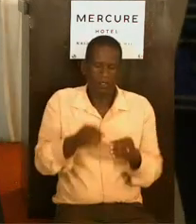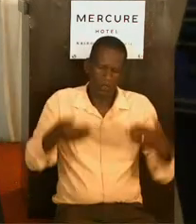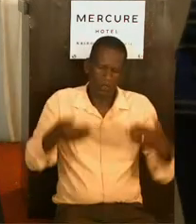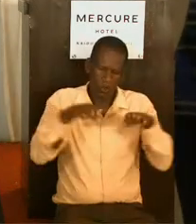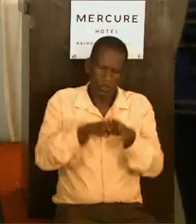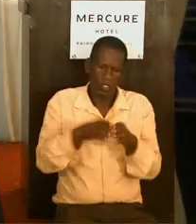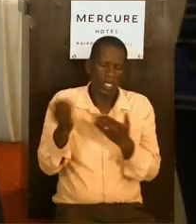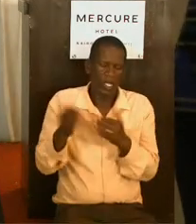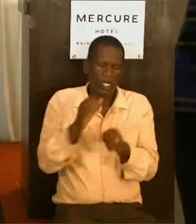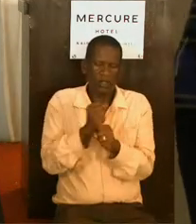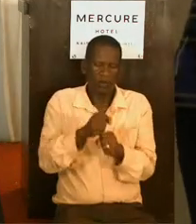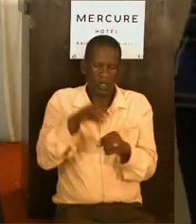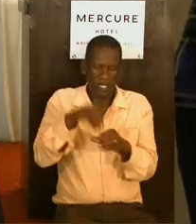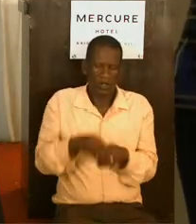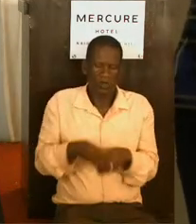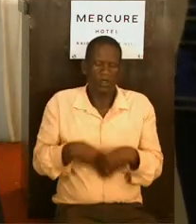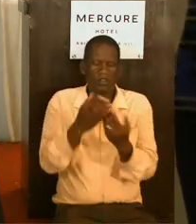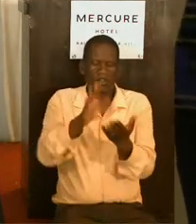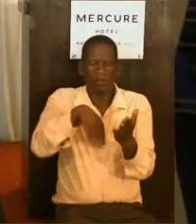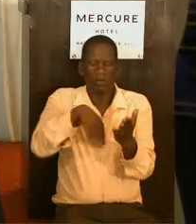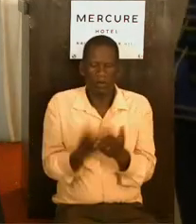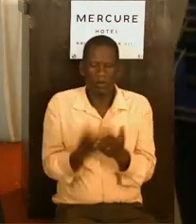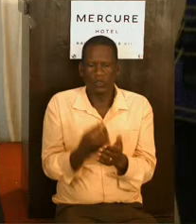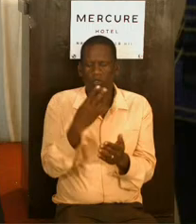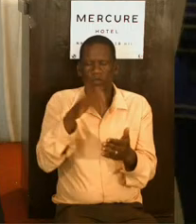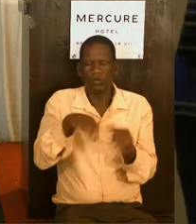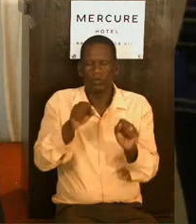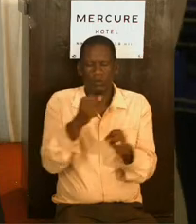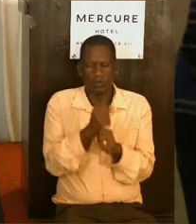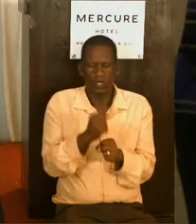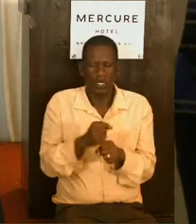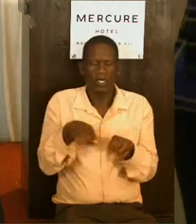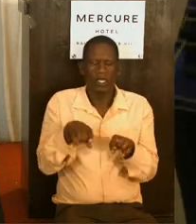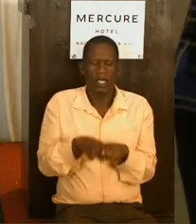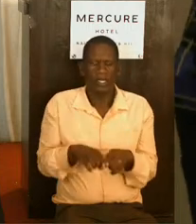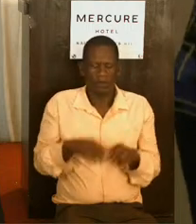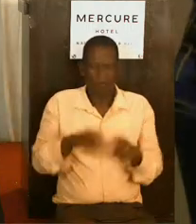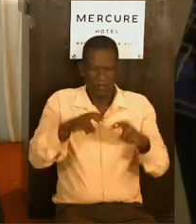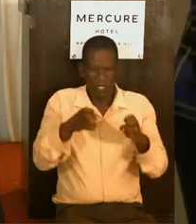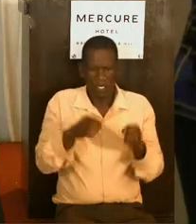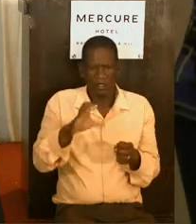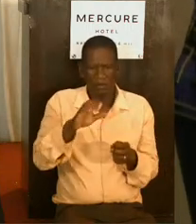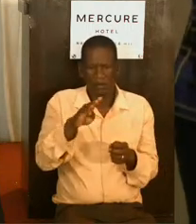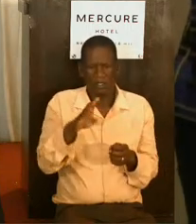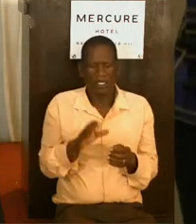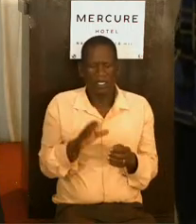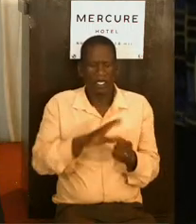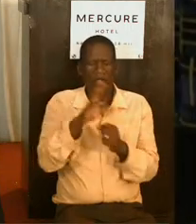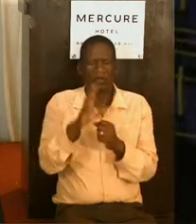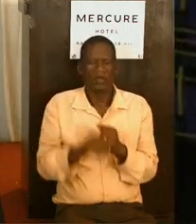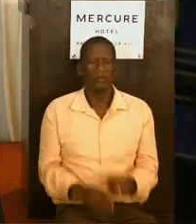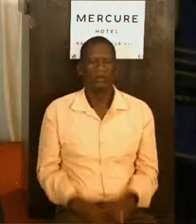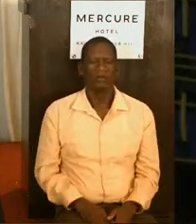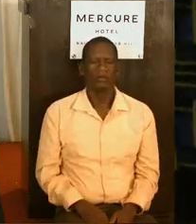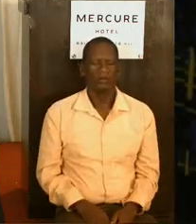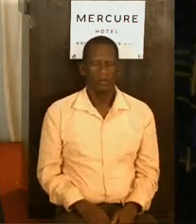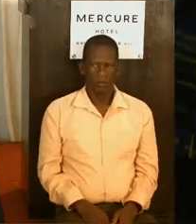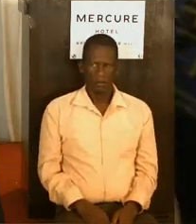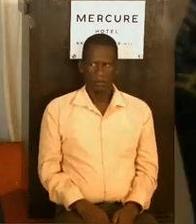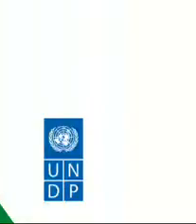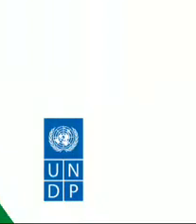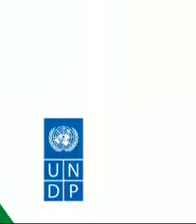closed let's work with him let's give him our proposals to see what can be done as the re-look at the CBC uh curriculum thank